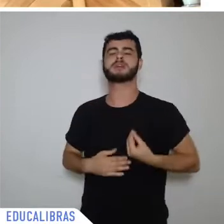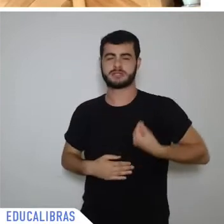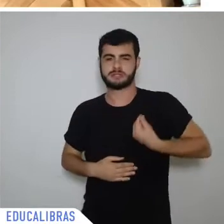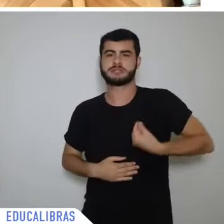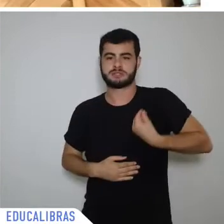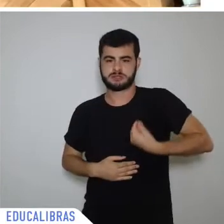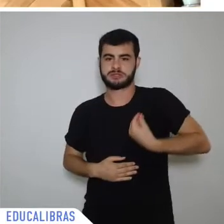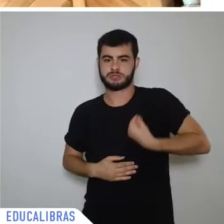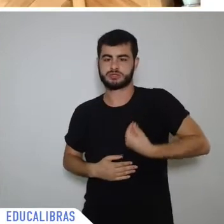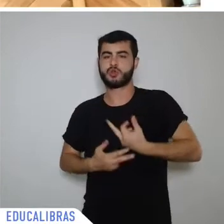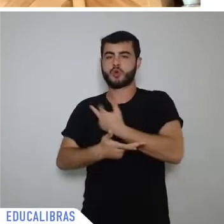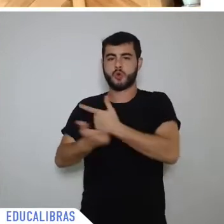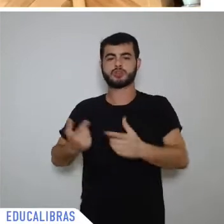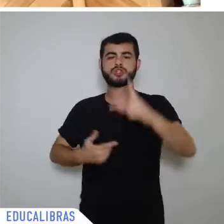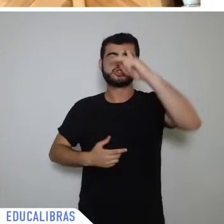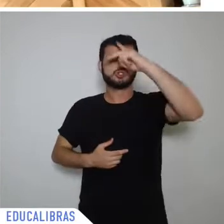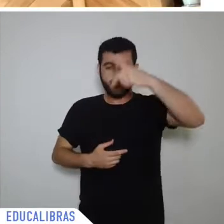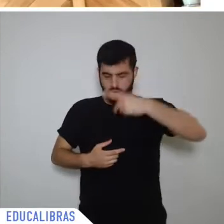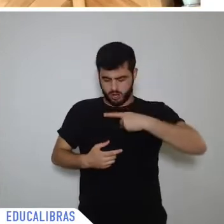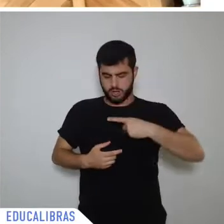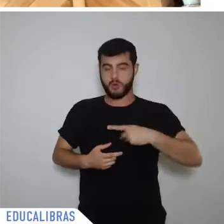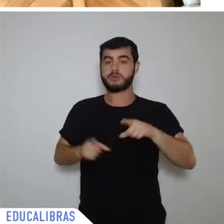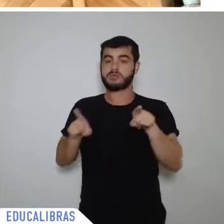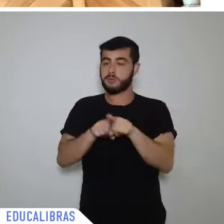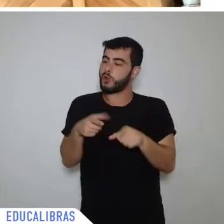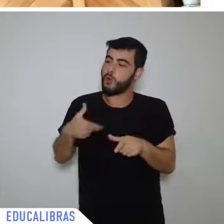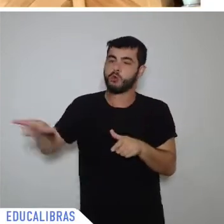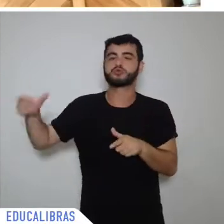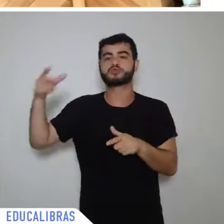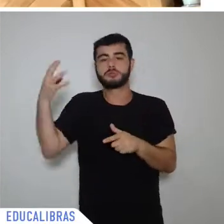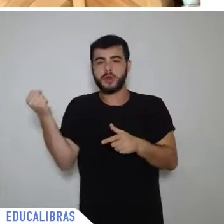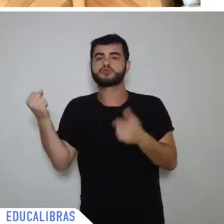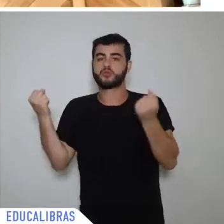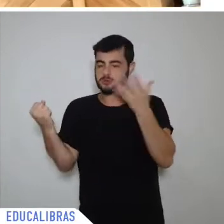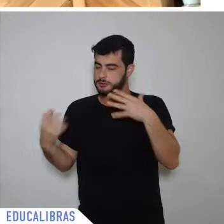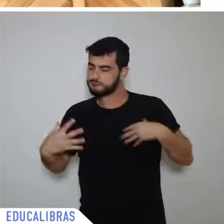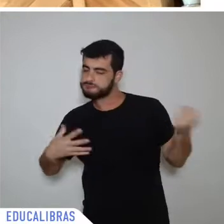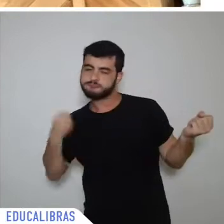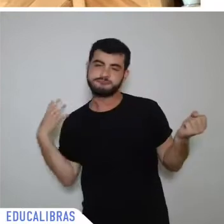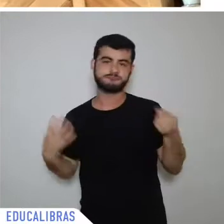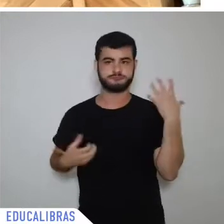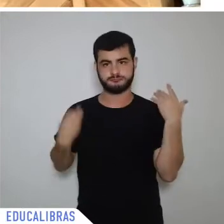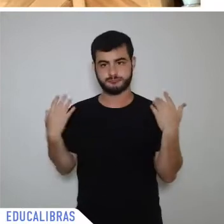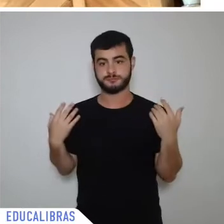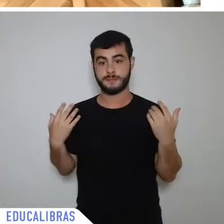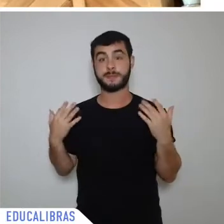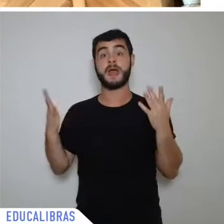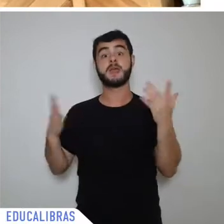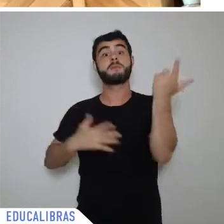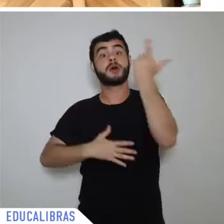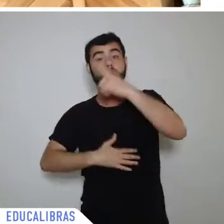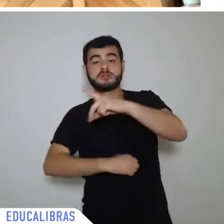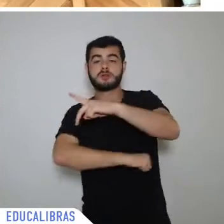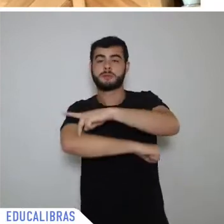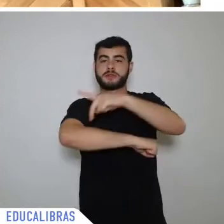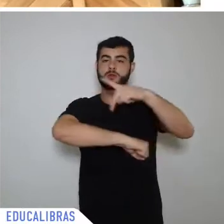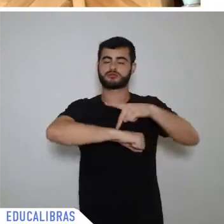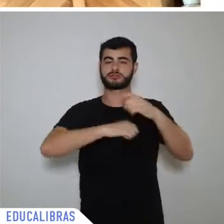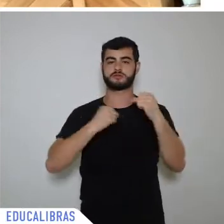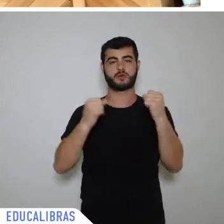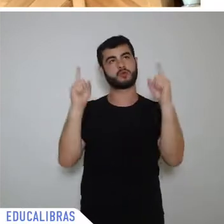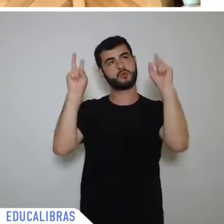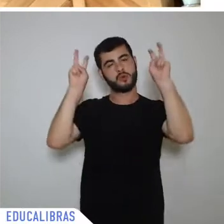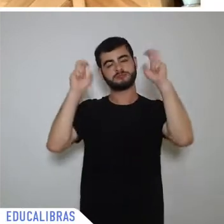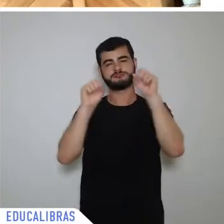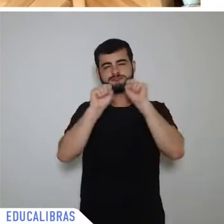of me. It has to hurt, and only me and all those who are white can do that. So